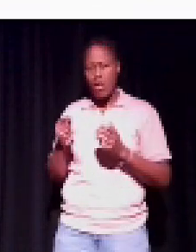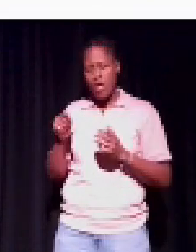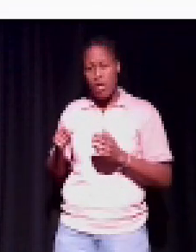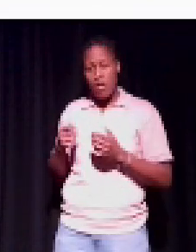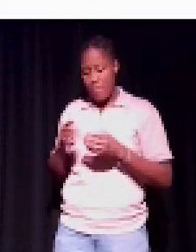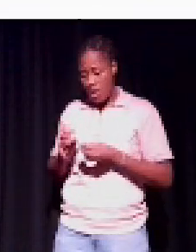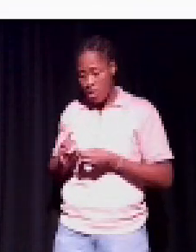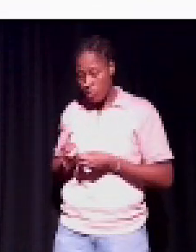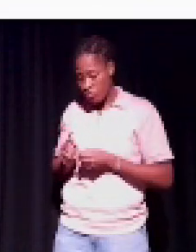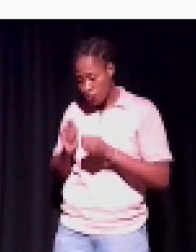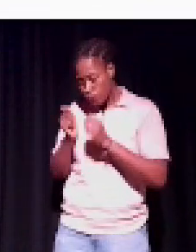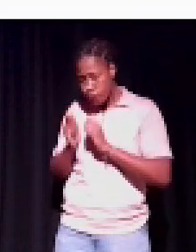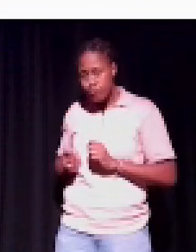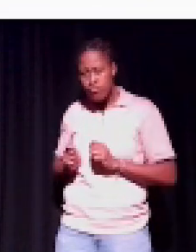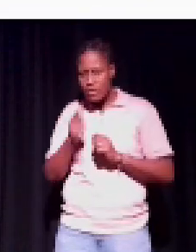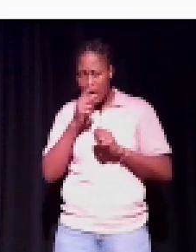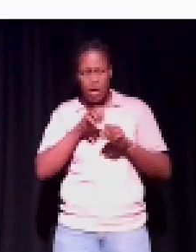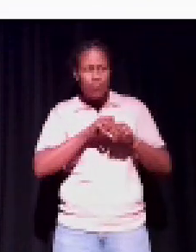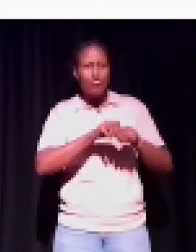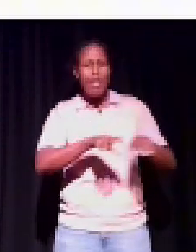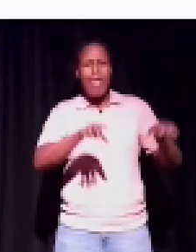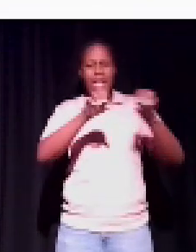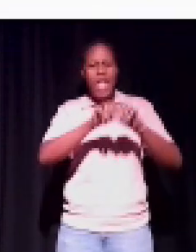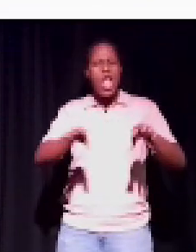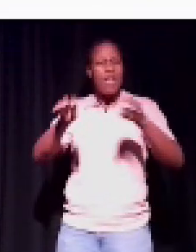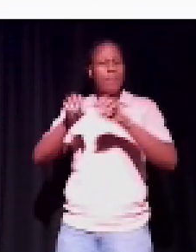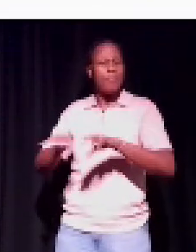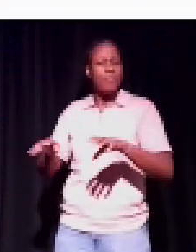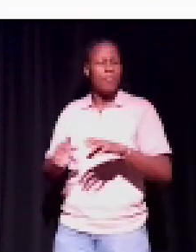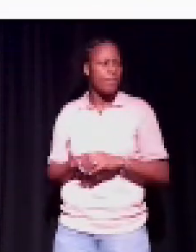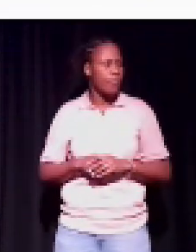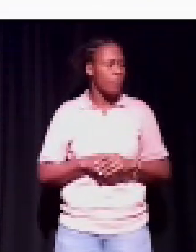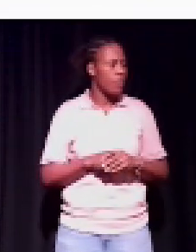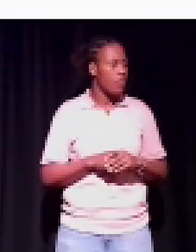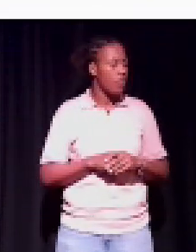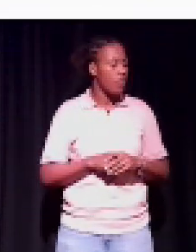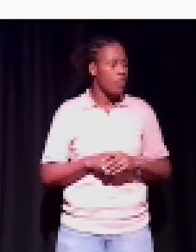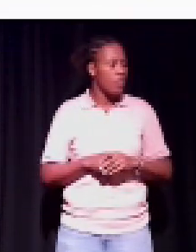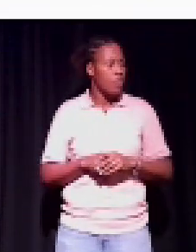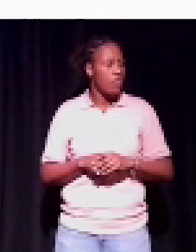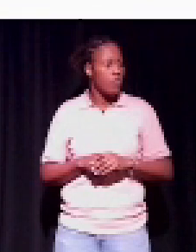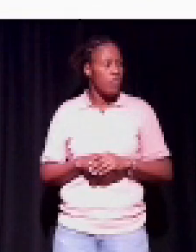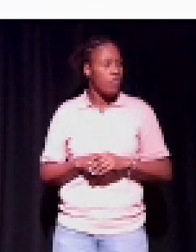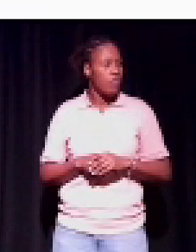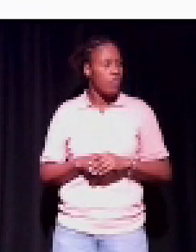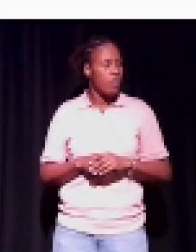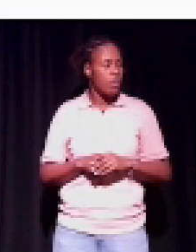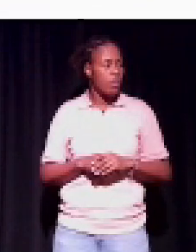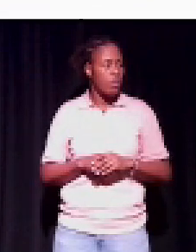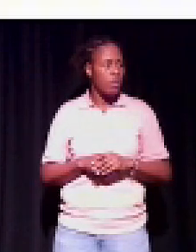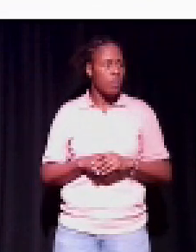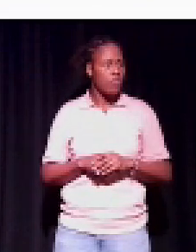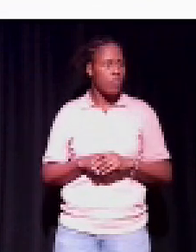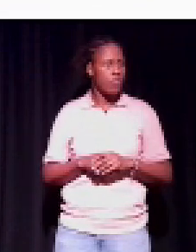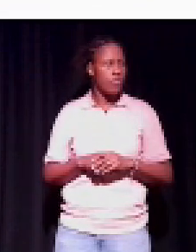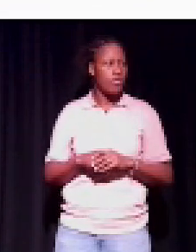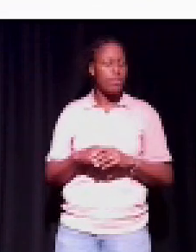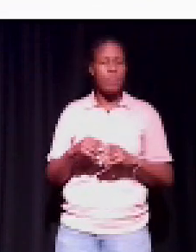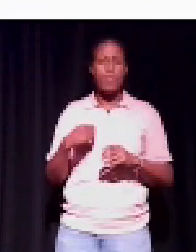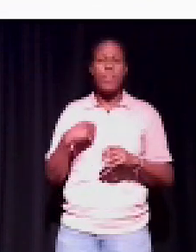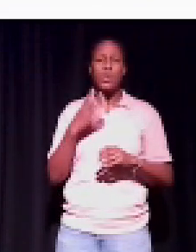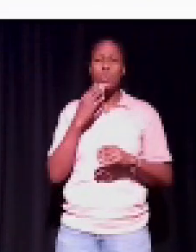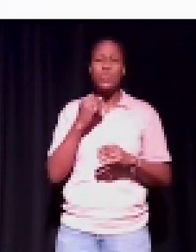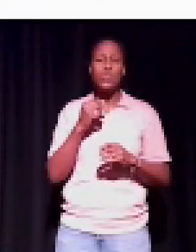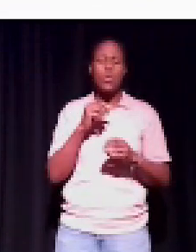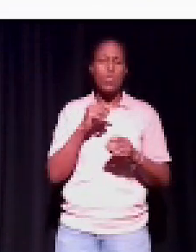work. And all the 3D parts that I've made for this are designed in a piece of software called OpenSCAD.